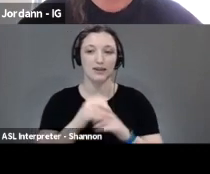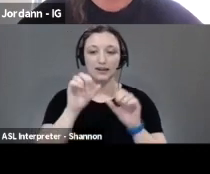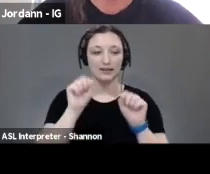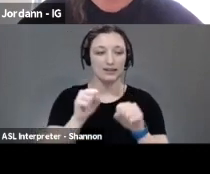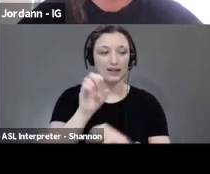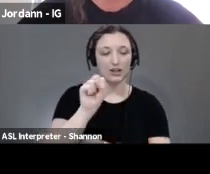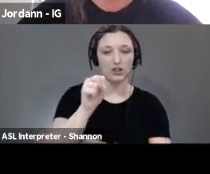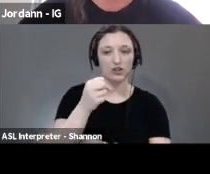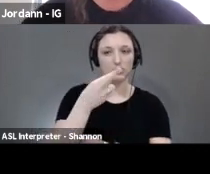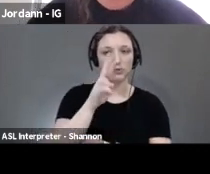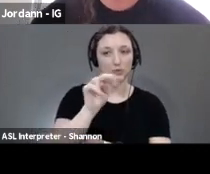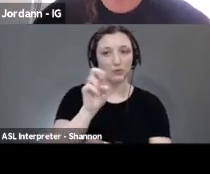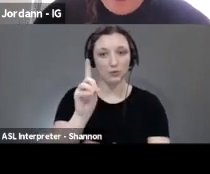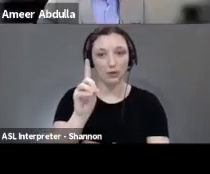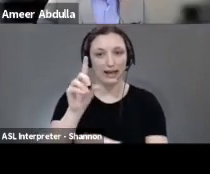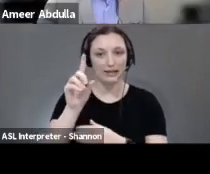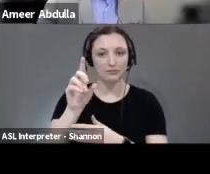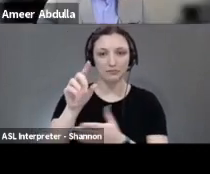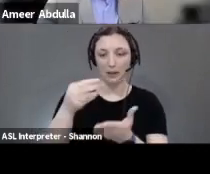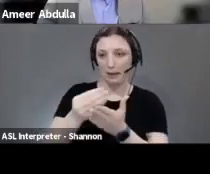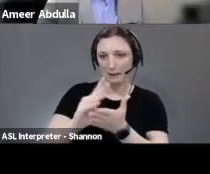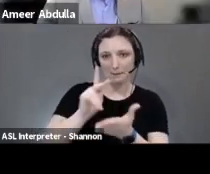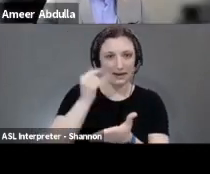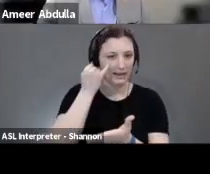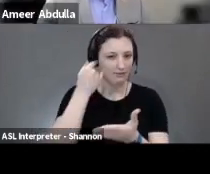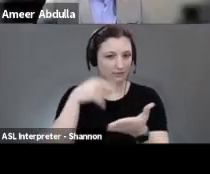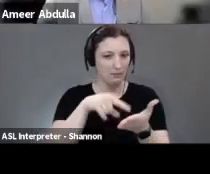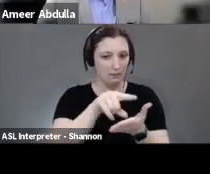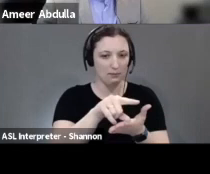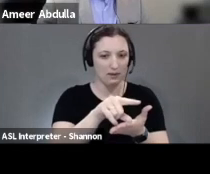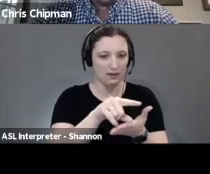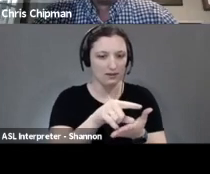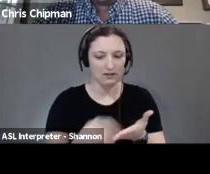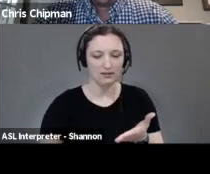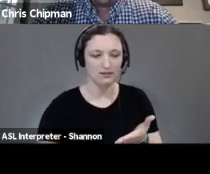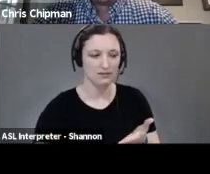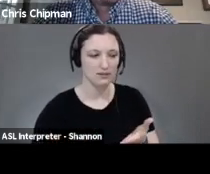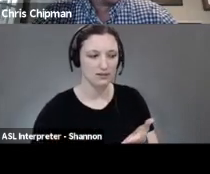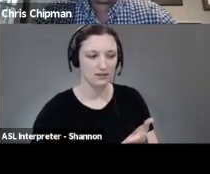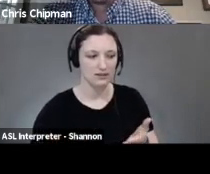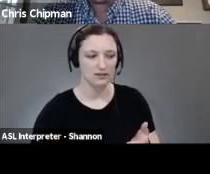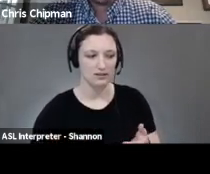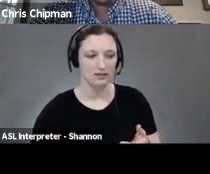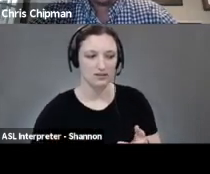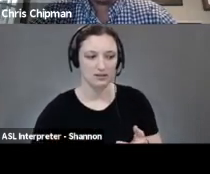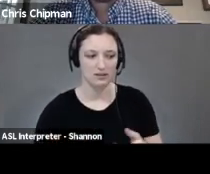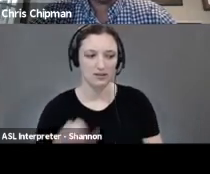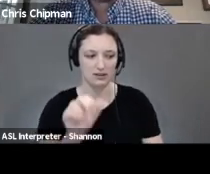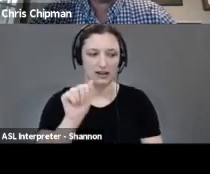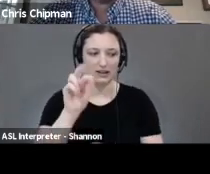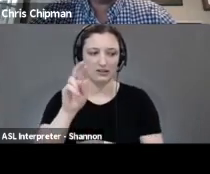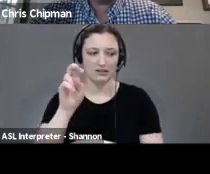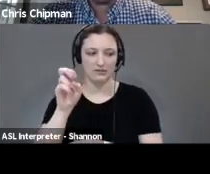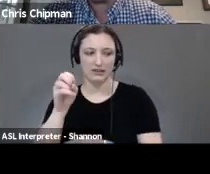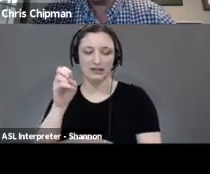pay salary, correct? Correct. Hopefully, Chris, I didn't steal your thunder, but that's absolutely. That's good. I just thought